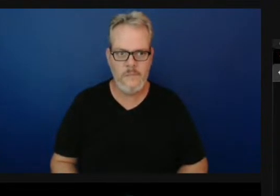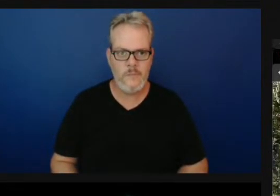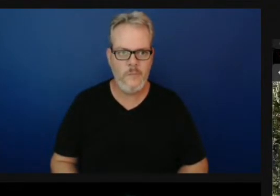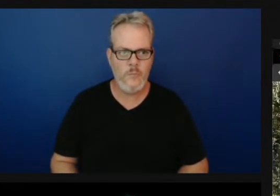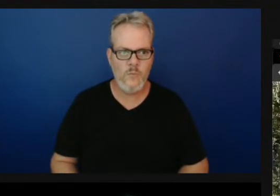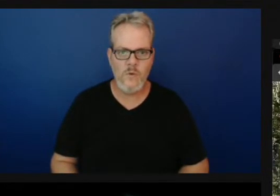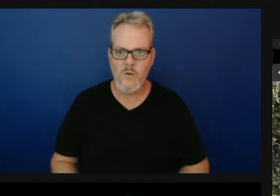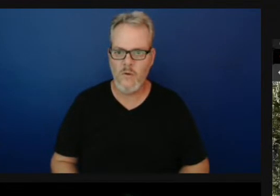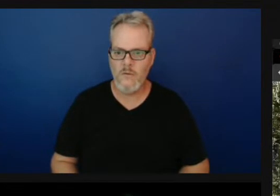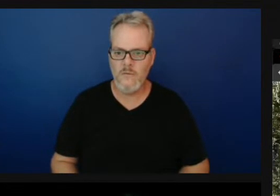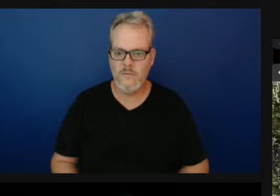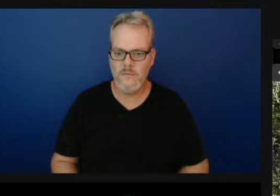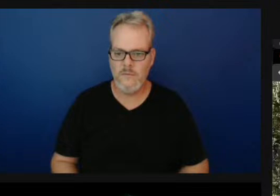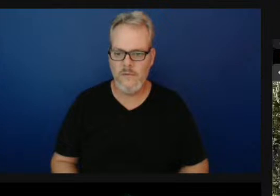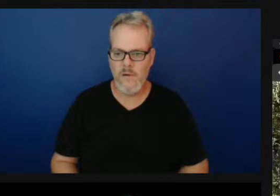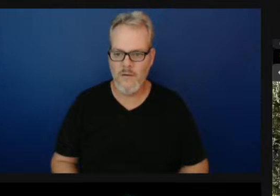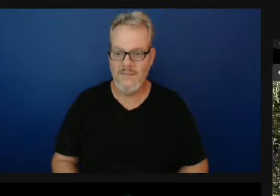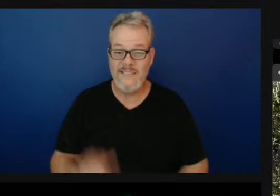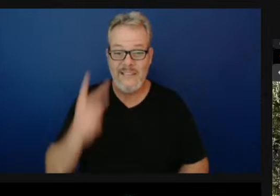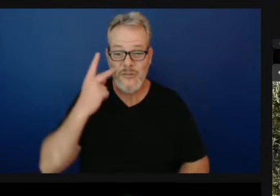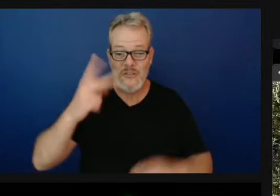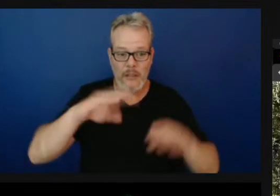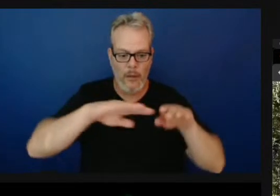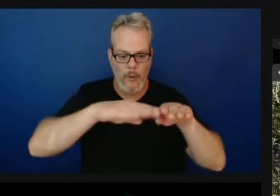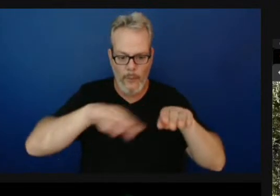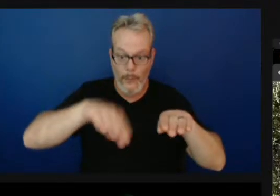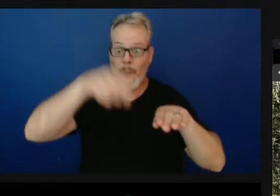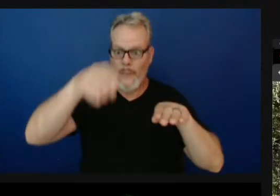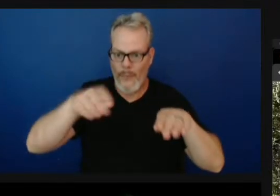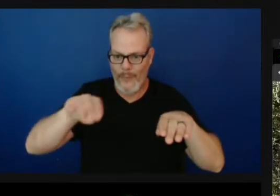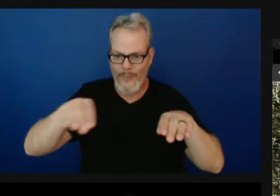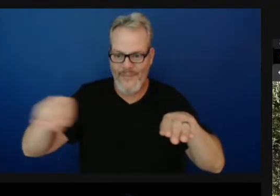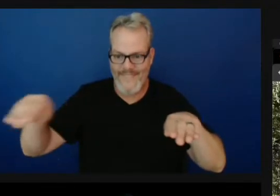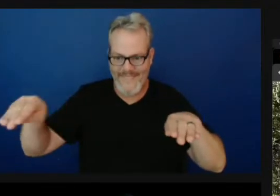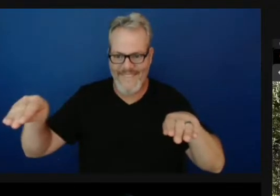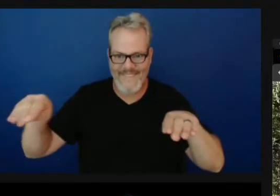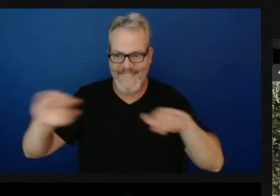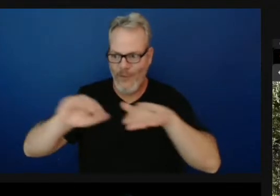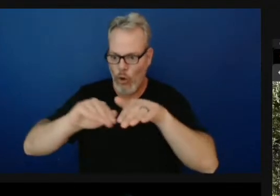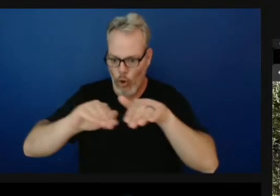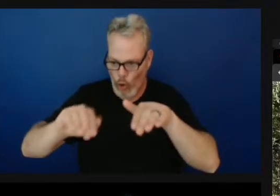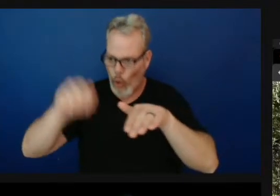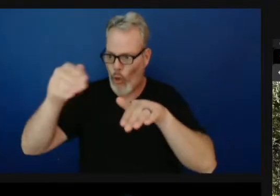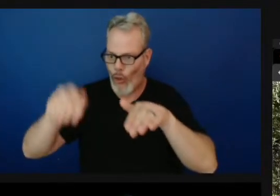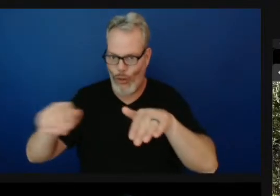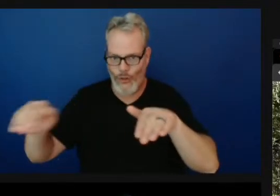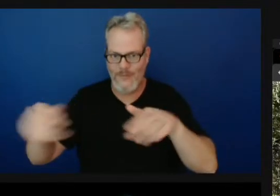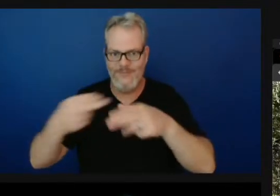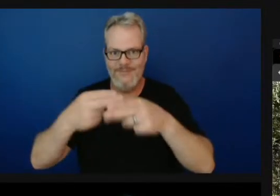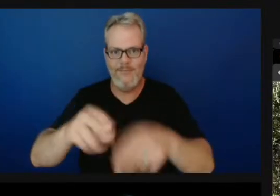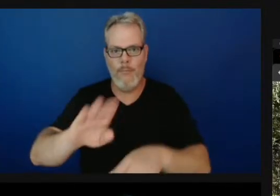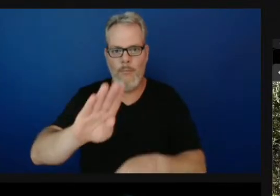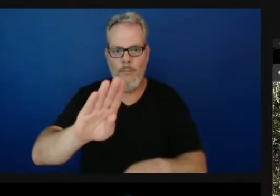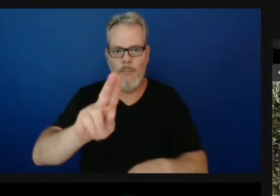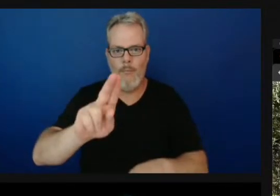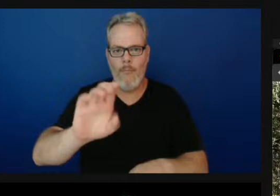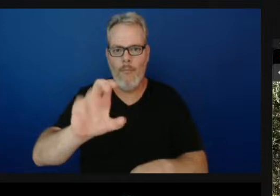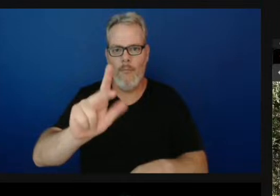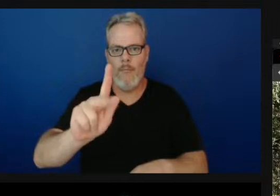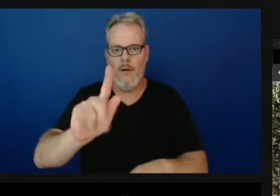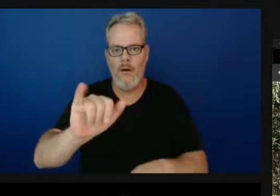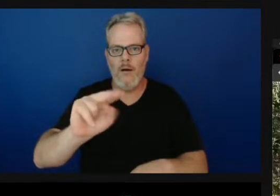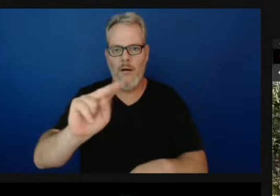with a little bit more buckling. You can see the buckling of the asphalt here in the background, there and there. Has all these different slivers of